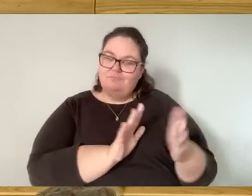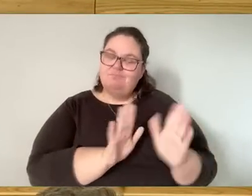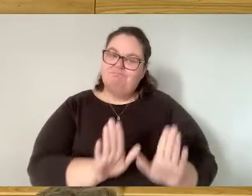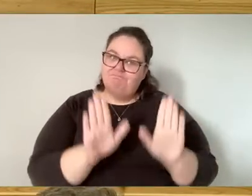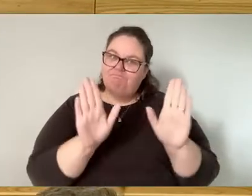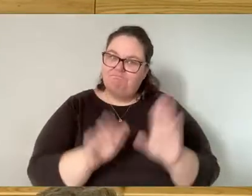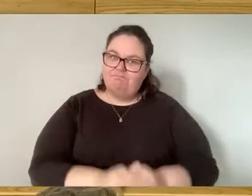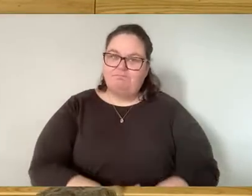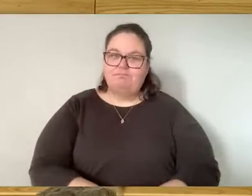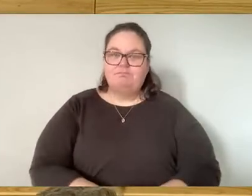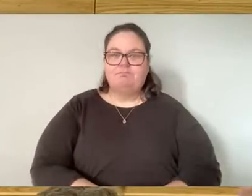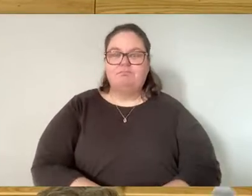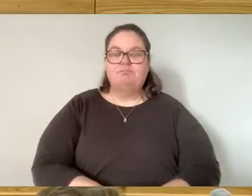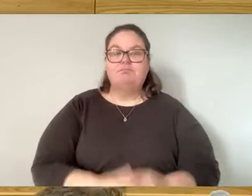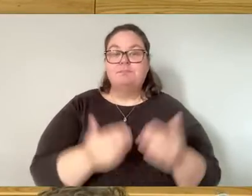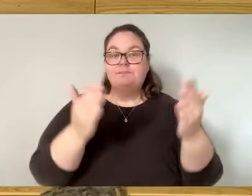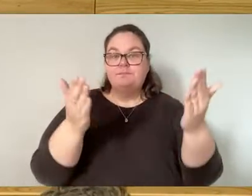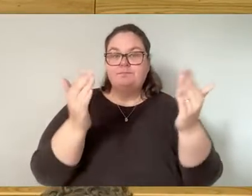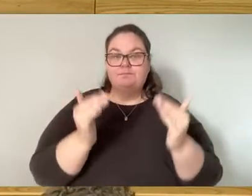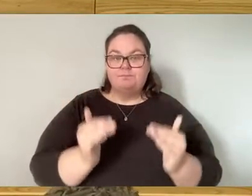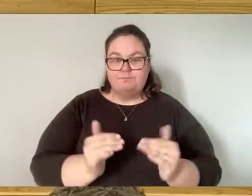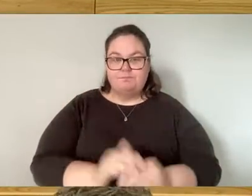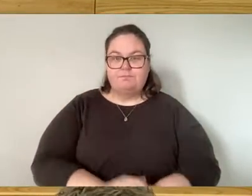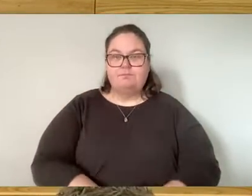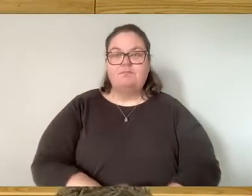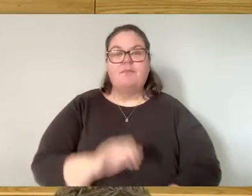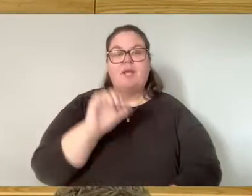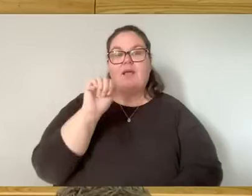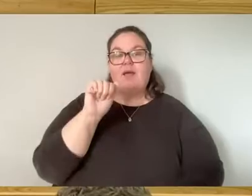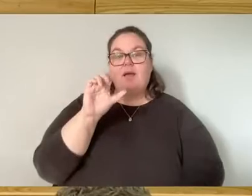Alexandre Boudreau, Acadie Nouvelle.